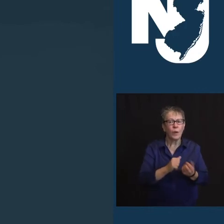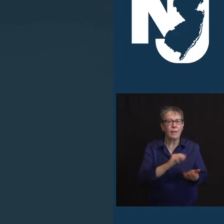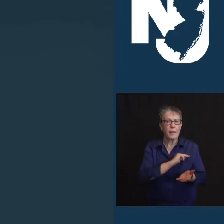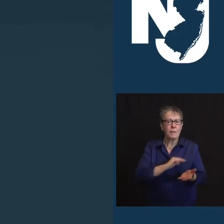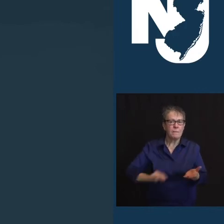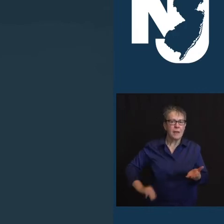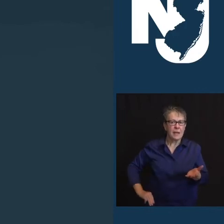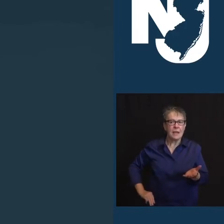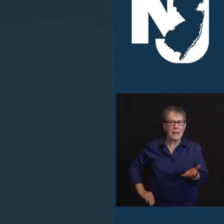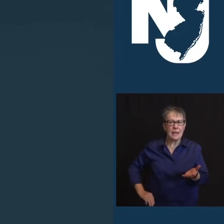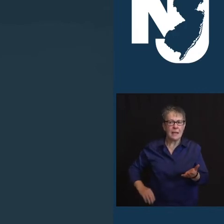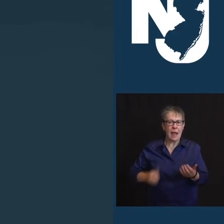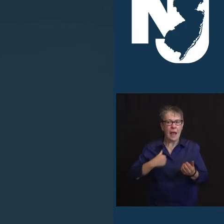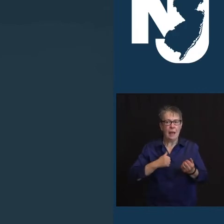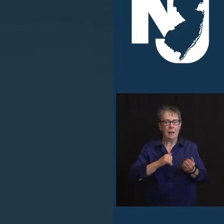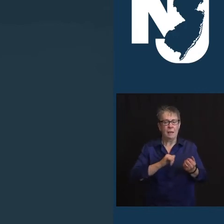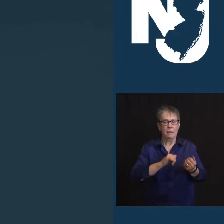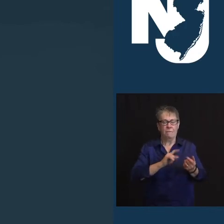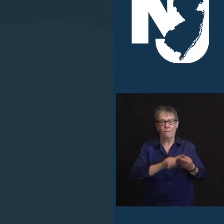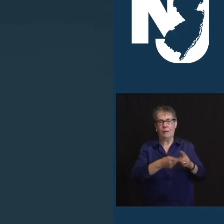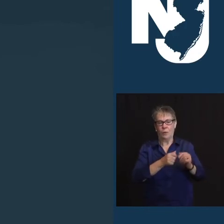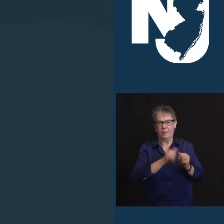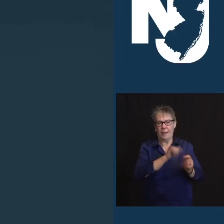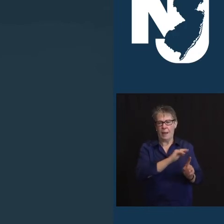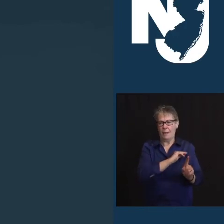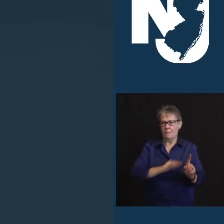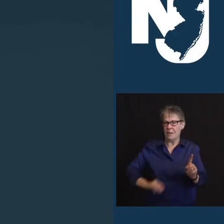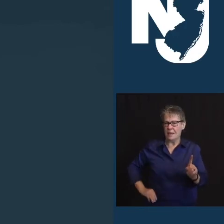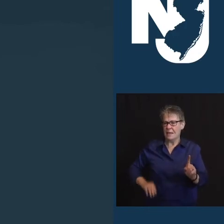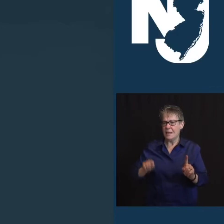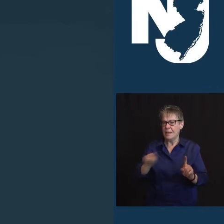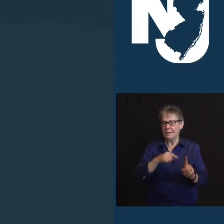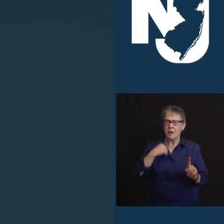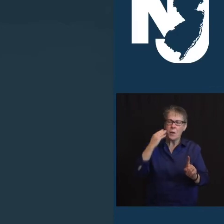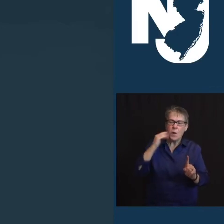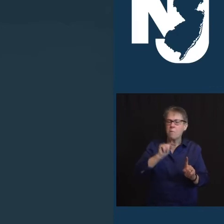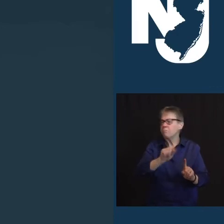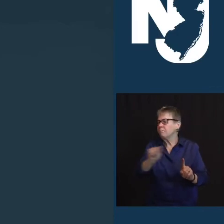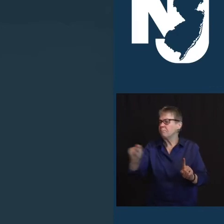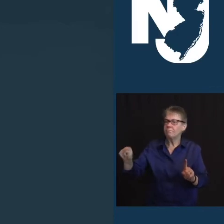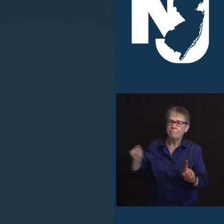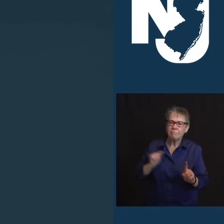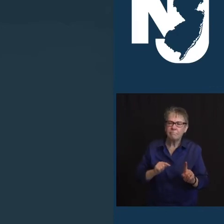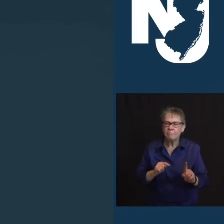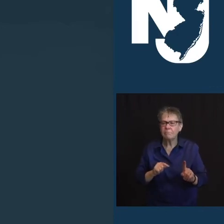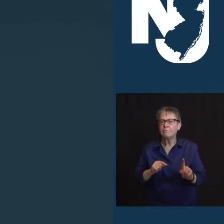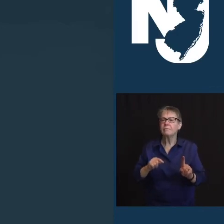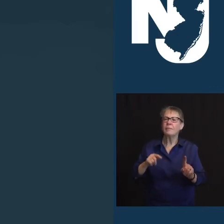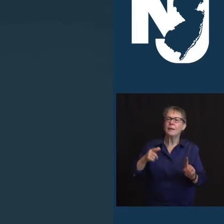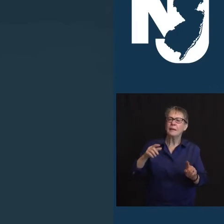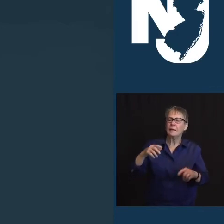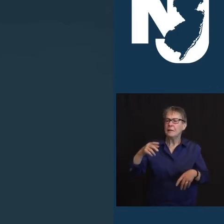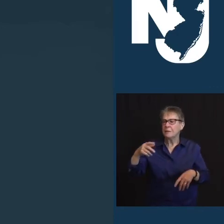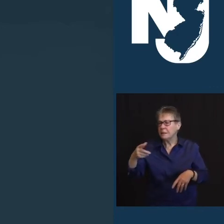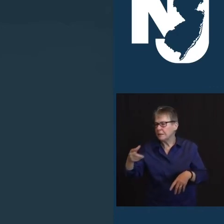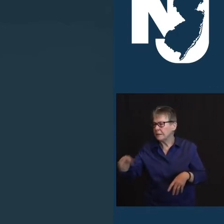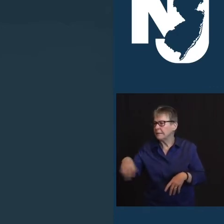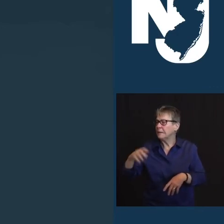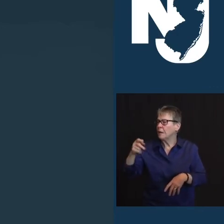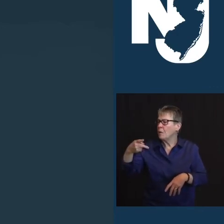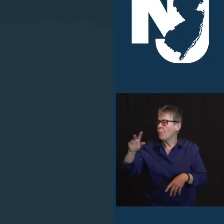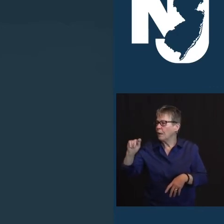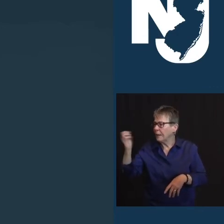one of your colleagues and one of the guys in the Executive Protection Unit. So from the port to the softball diamond and beyond, we thank Matty for all that he